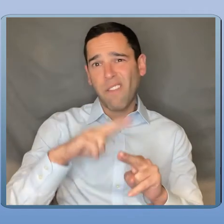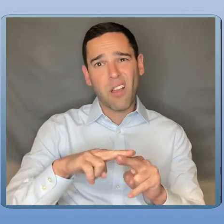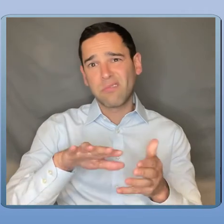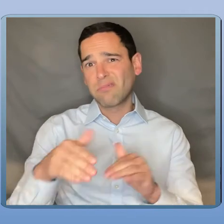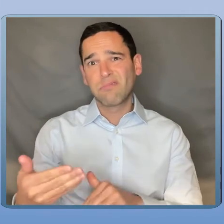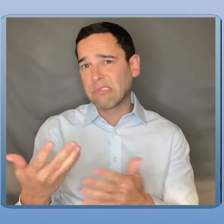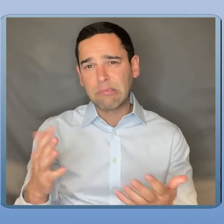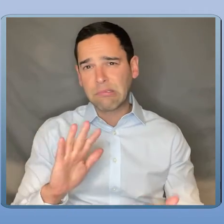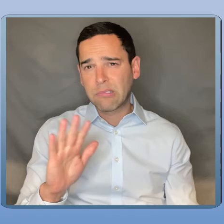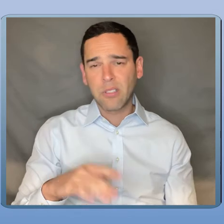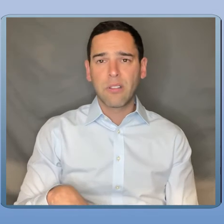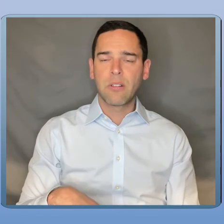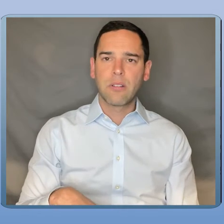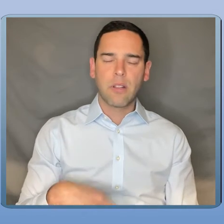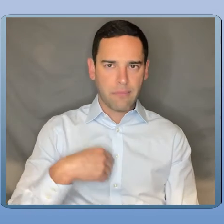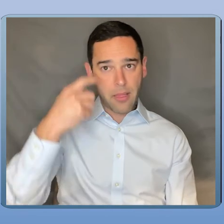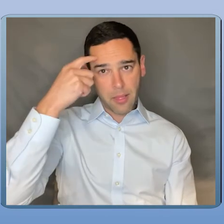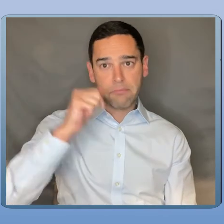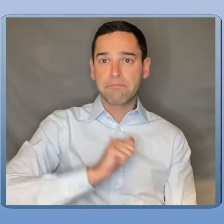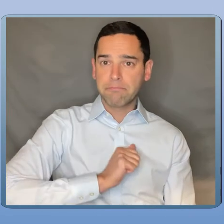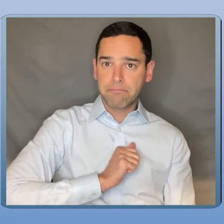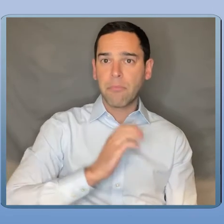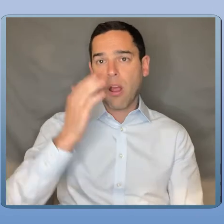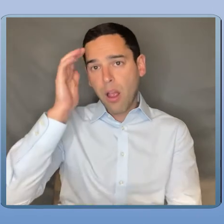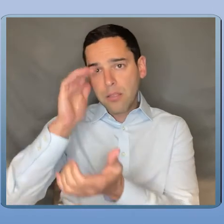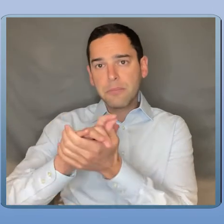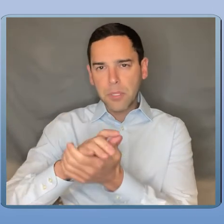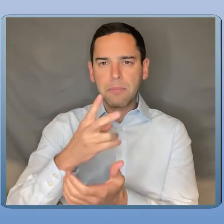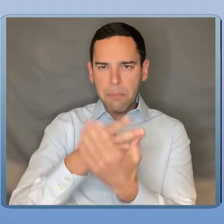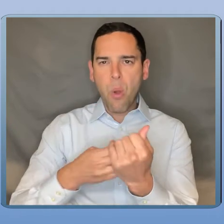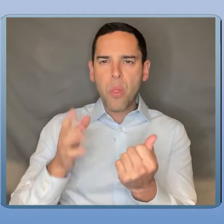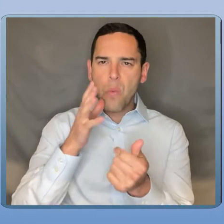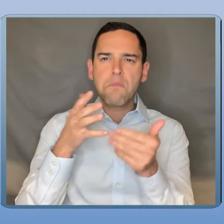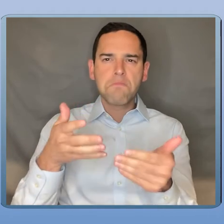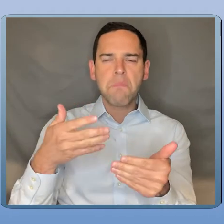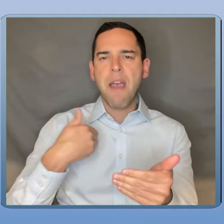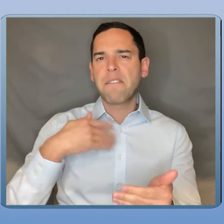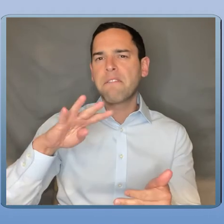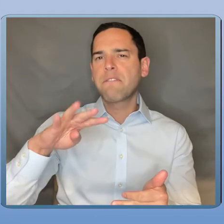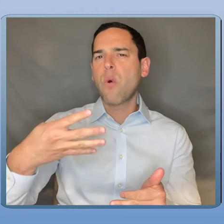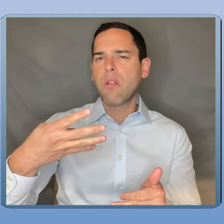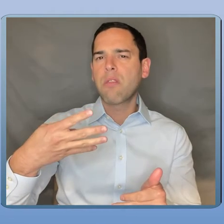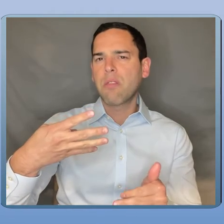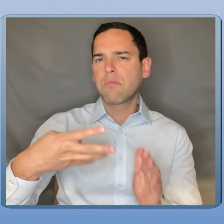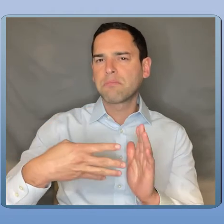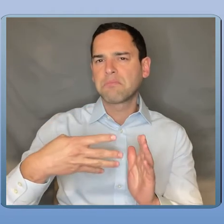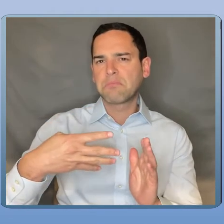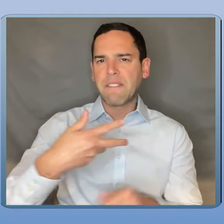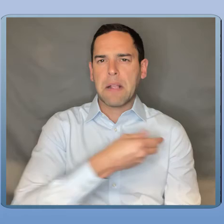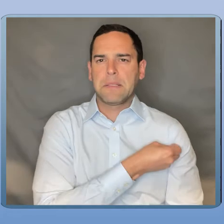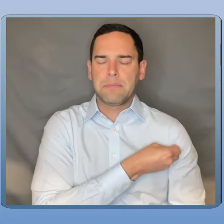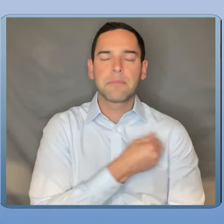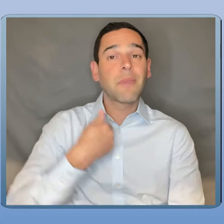not fun. I think my husband and I are both gonna go and get our fourth vaccine. He's a